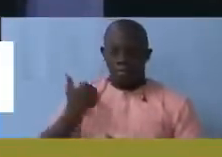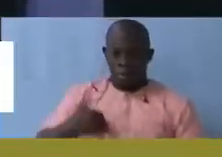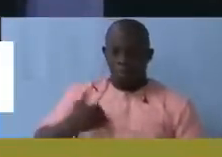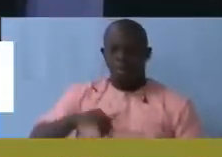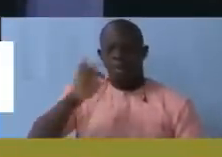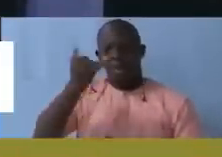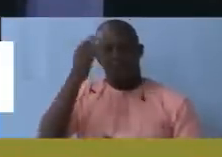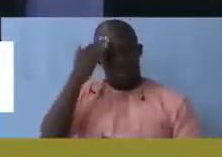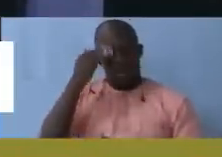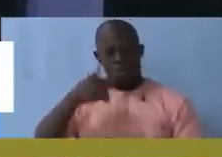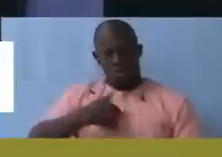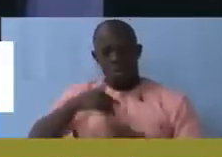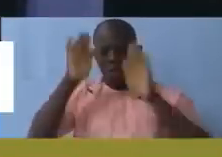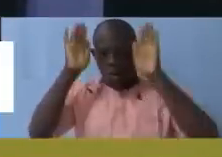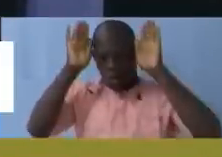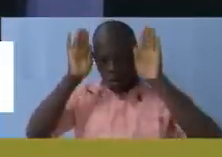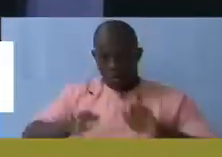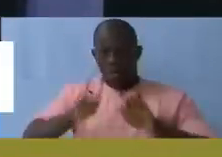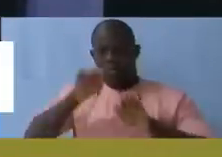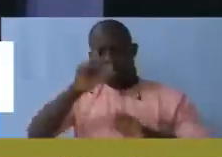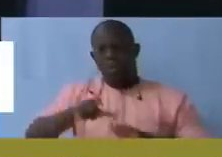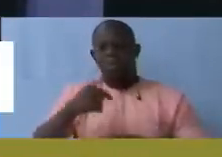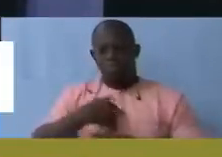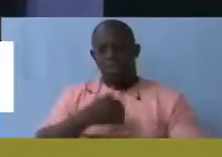I am a Muslim, I'm scared of that.